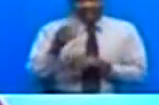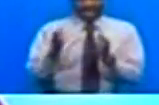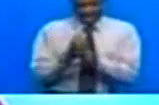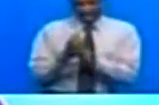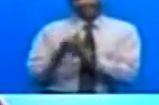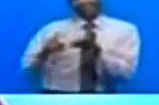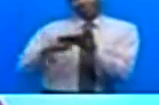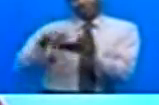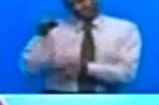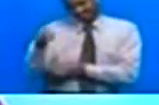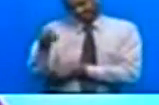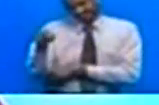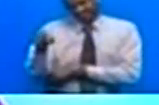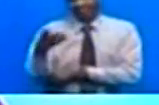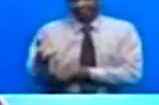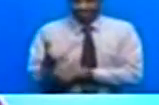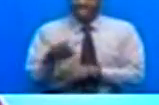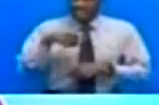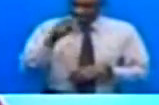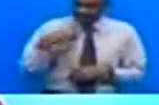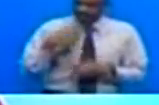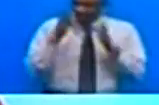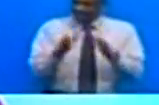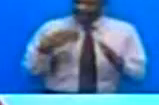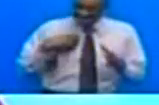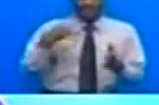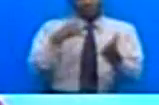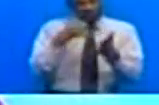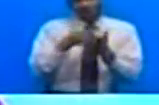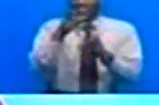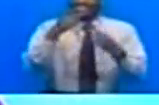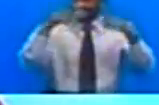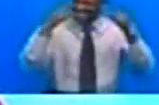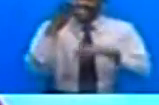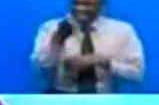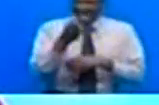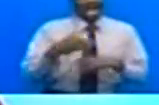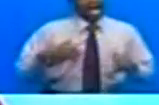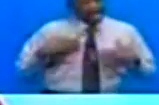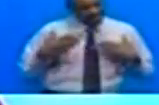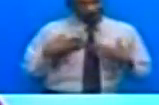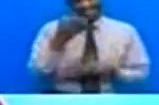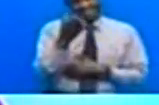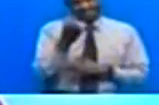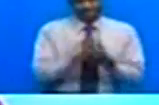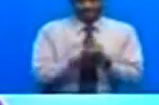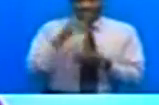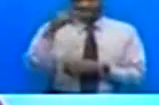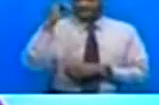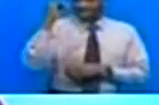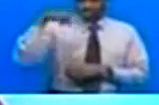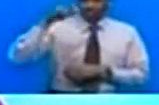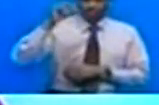champion Asbel Kiprop says he is delighted to be part of Kenya's success at the world championships in Beijing. Kiprop